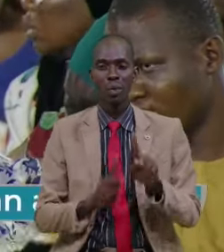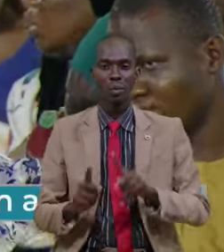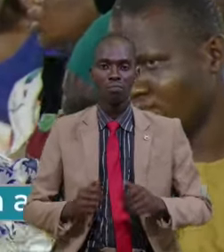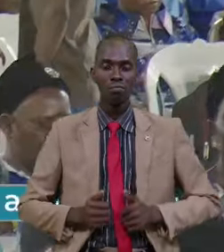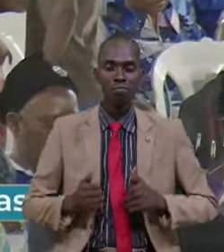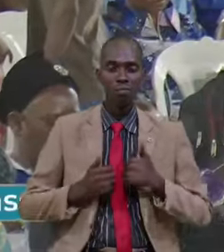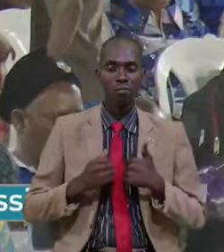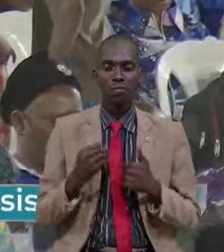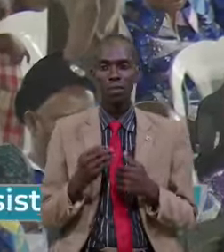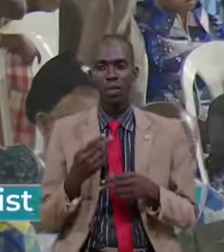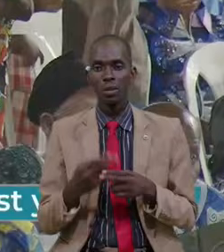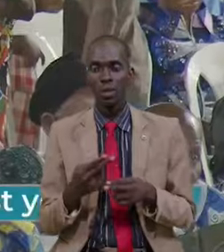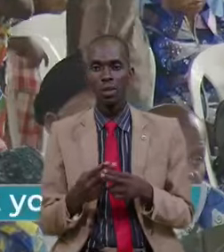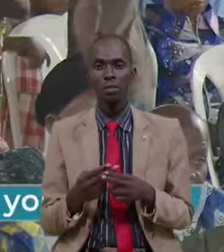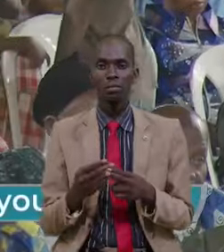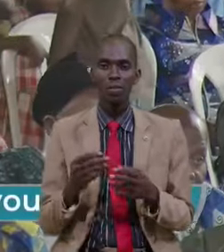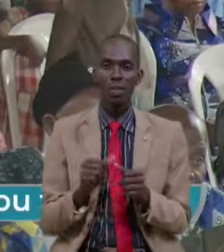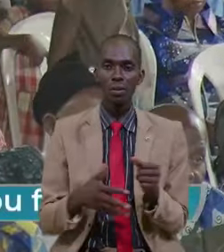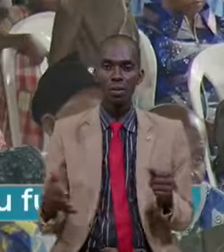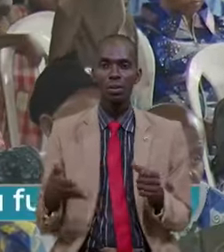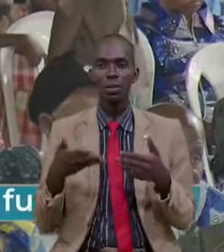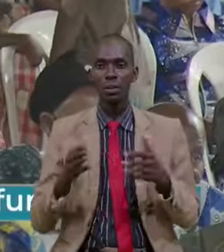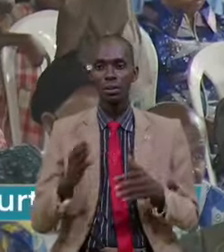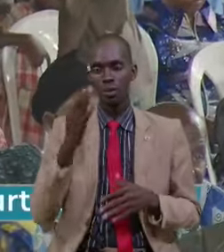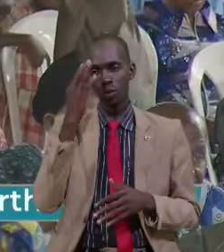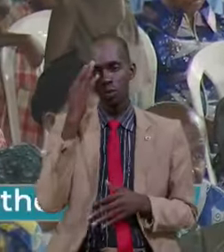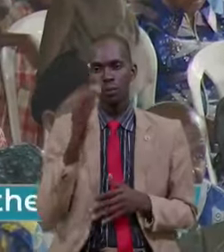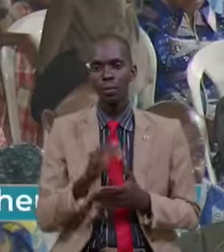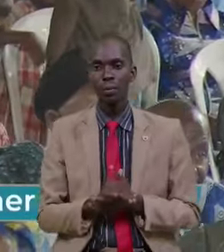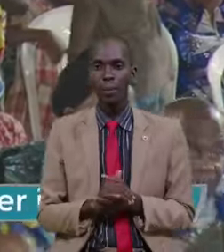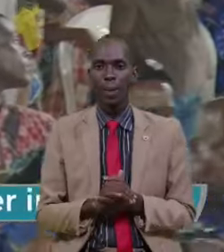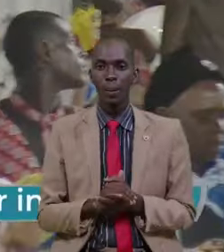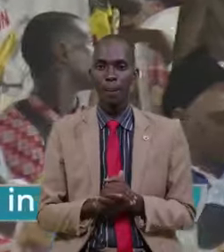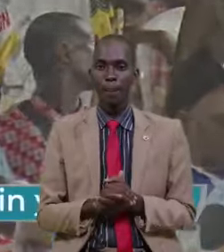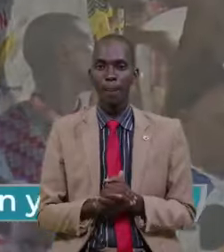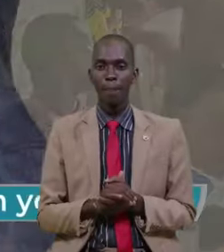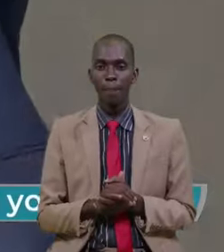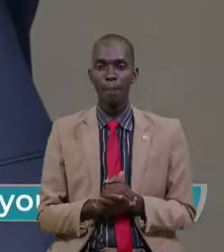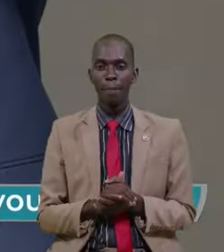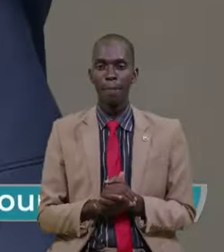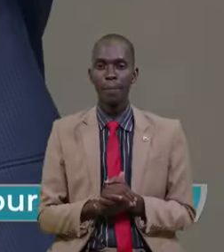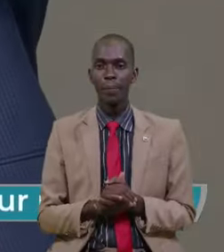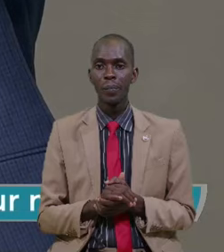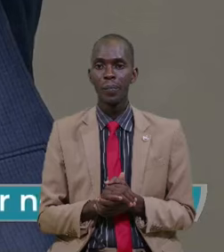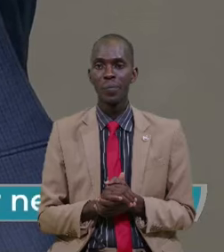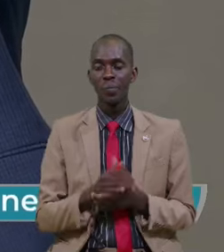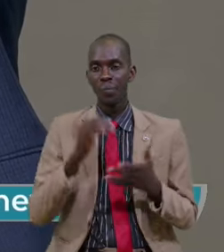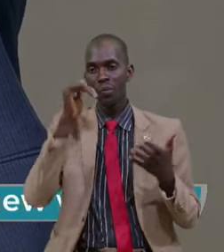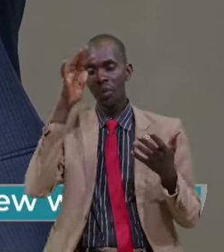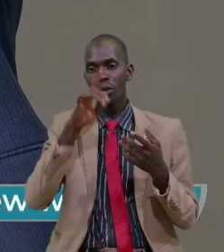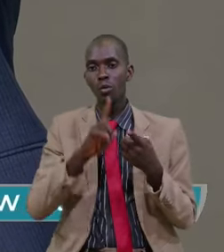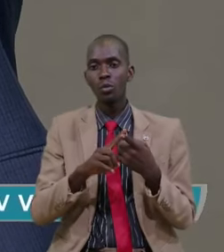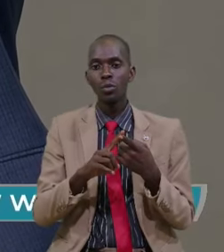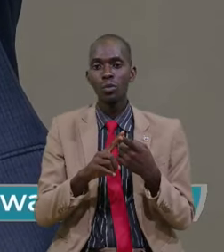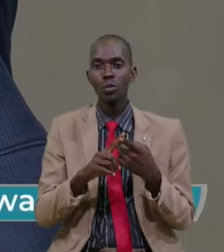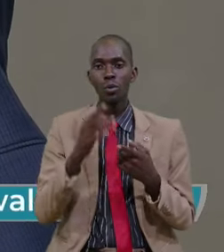true. To my left hand, thank you very much. Thank you. Far back, if you are true, please wave